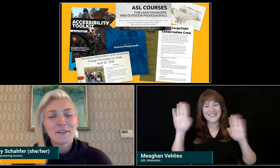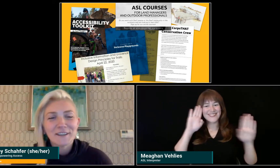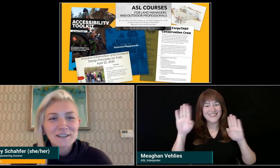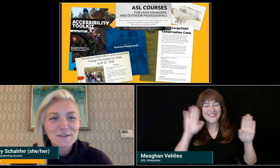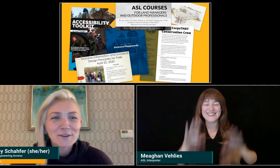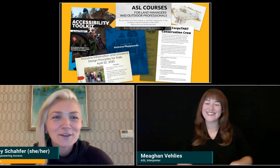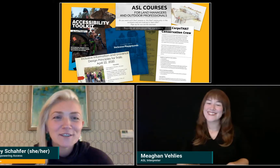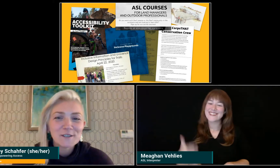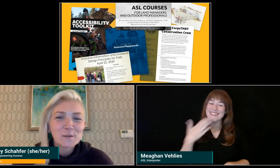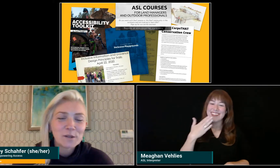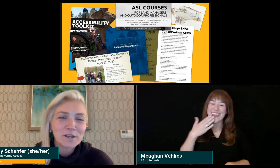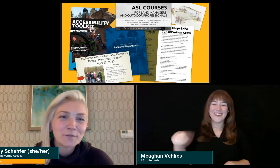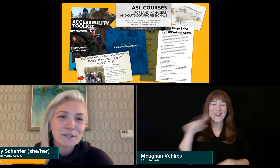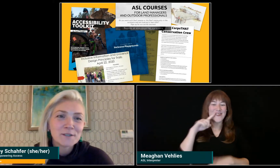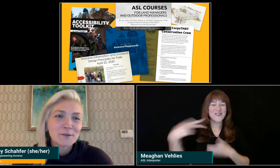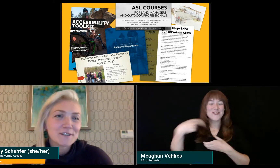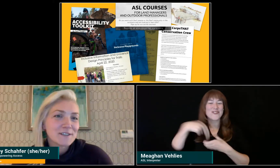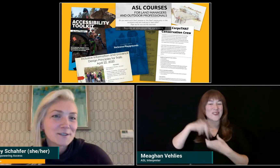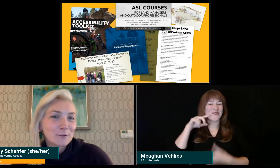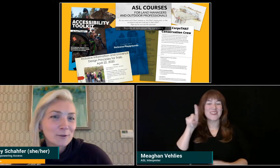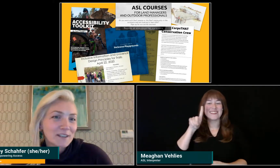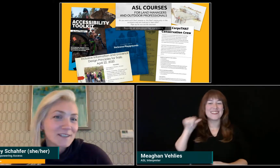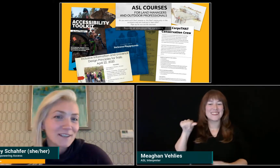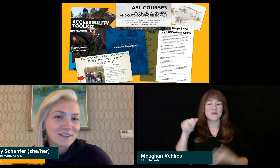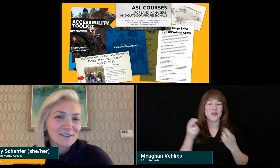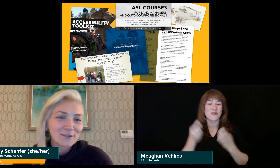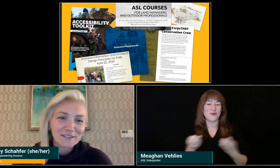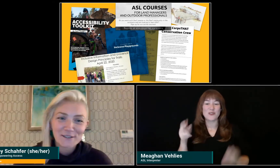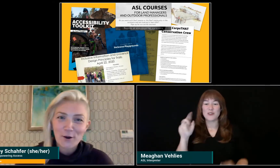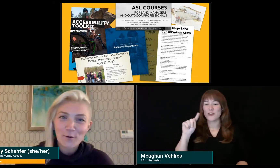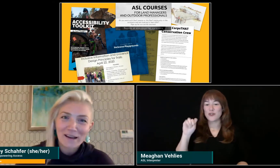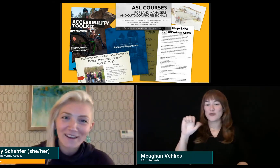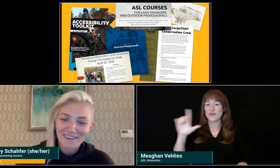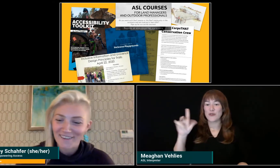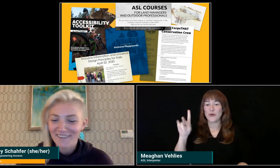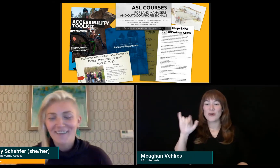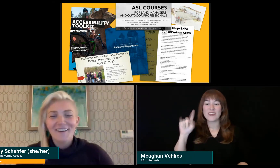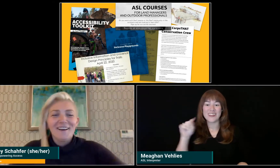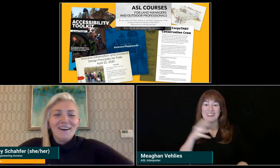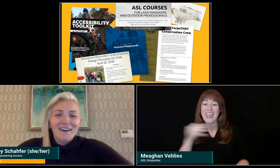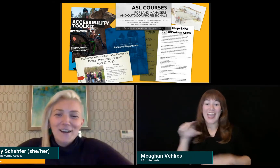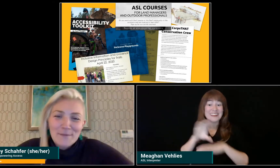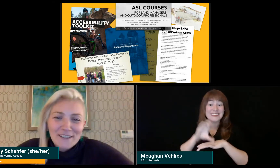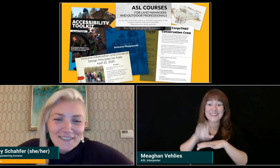Thanks for joining us for Disability Resources, Toolkits, and Consultants. Oh my!